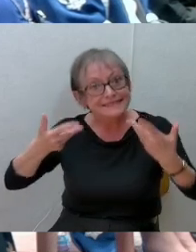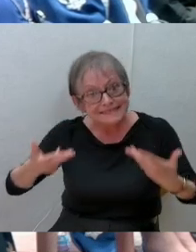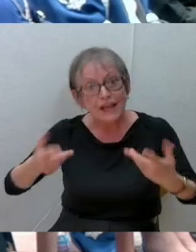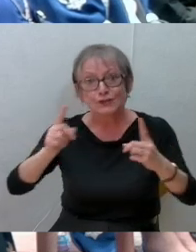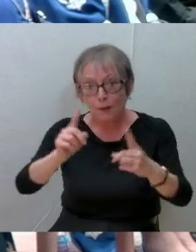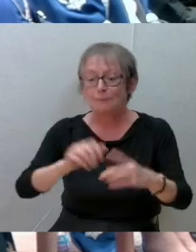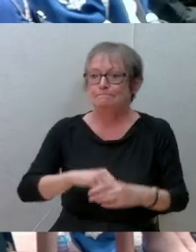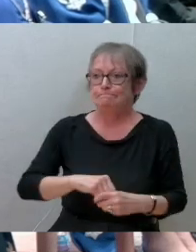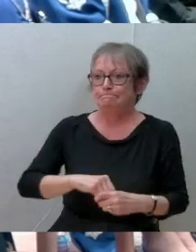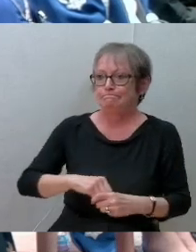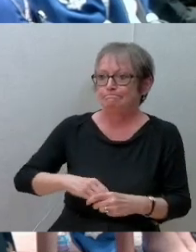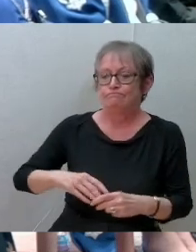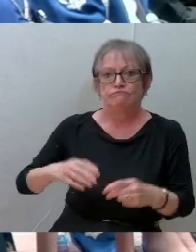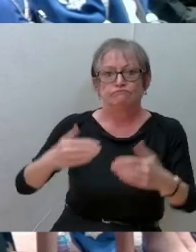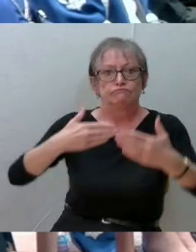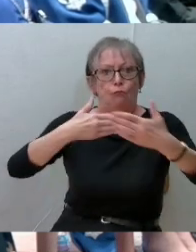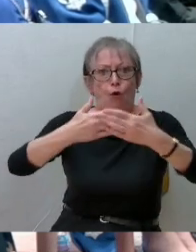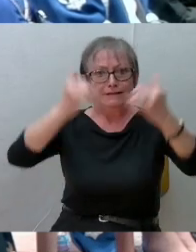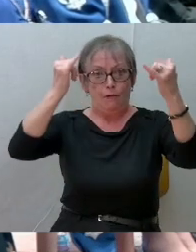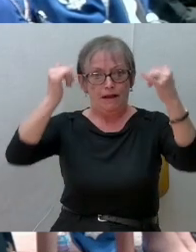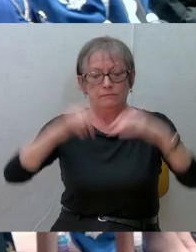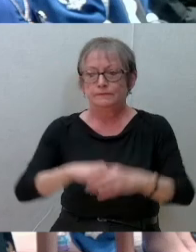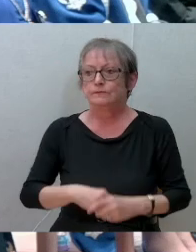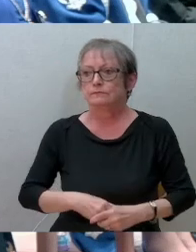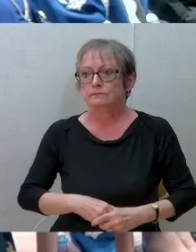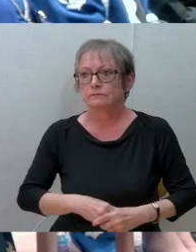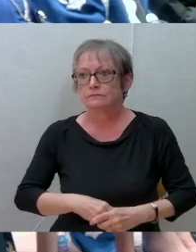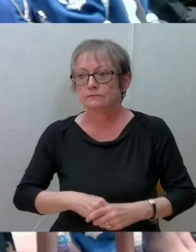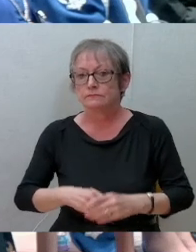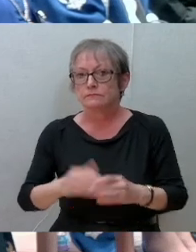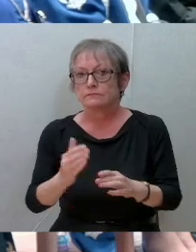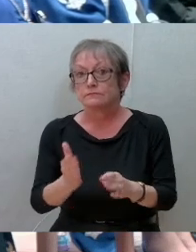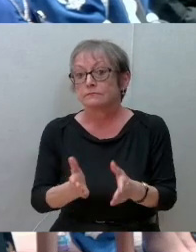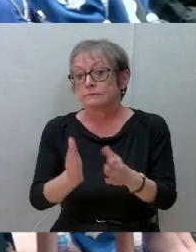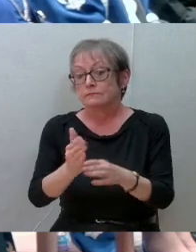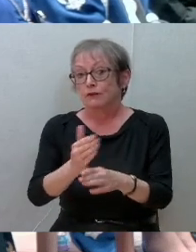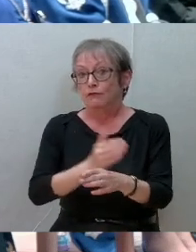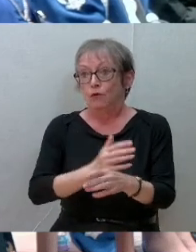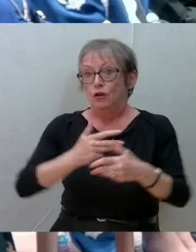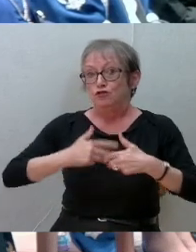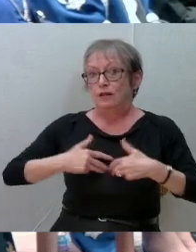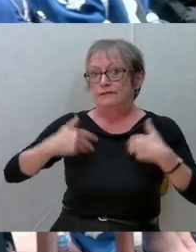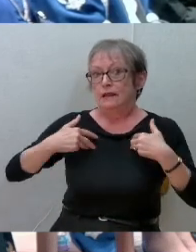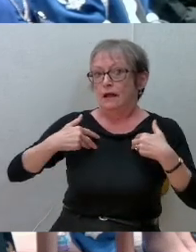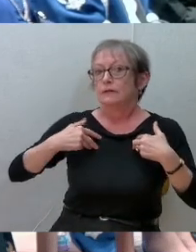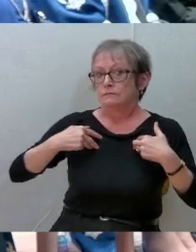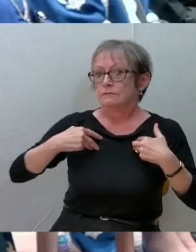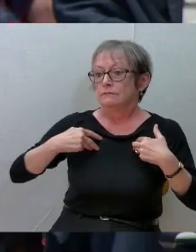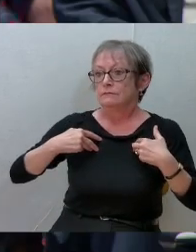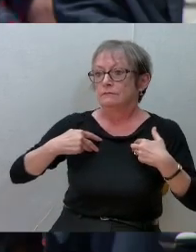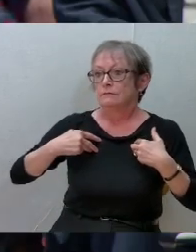So, to close the ceremony, before we push to the Chancellor, who of course has the rights over